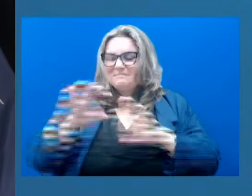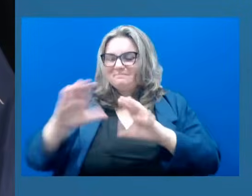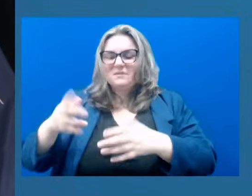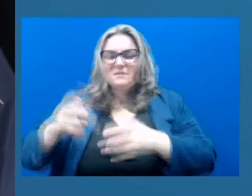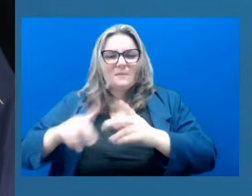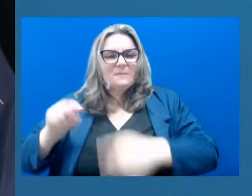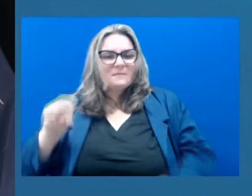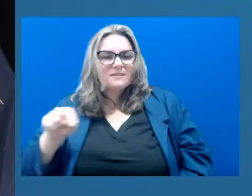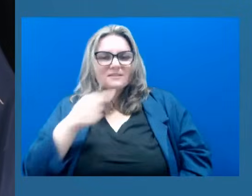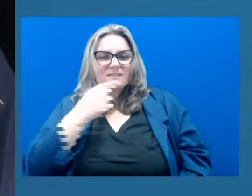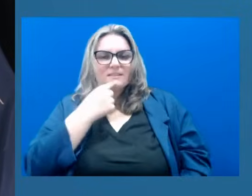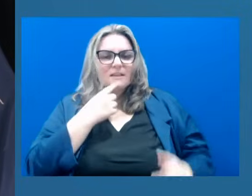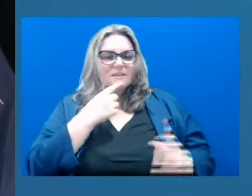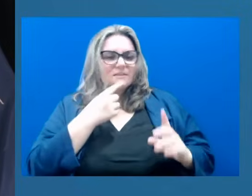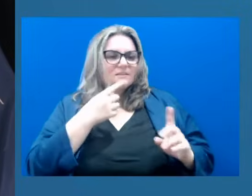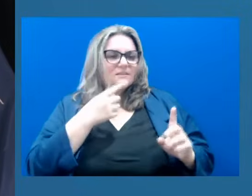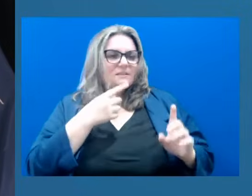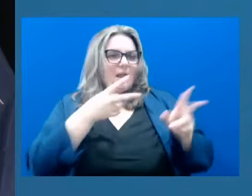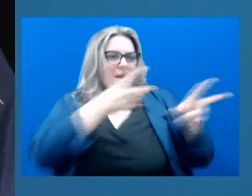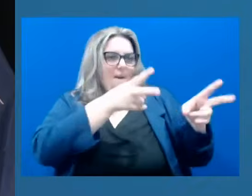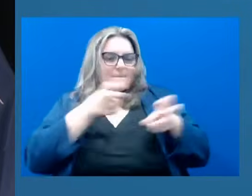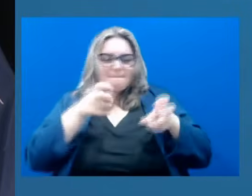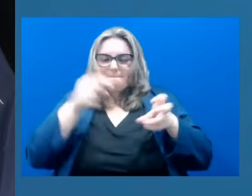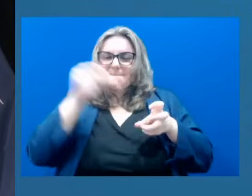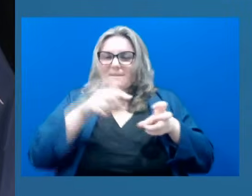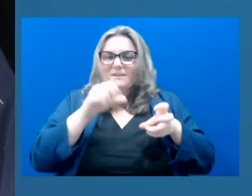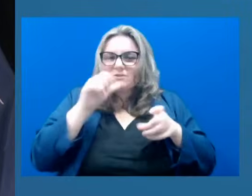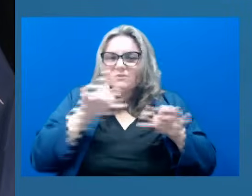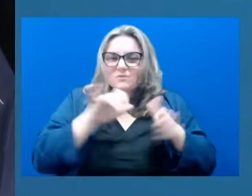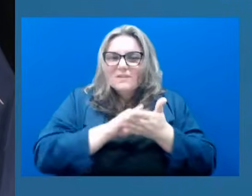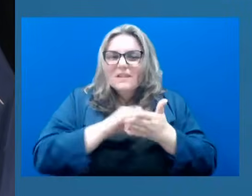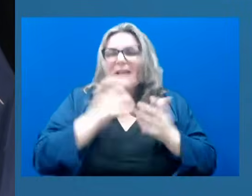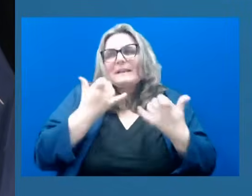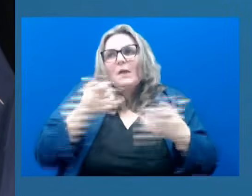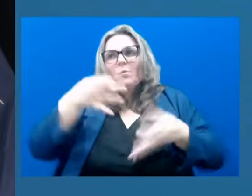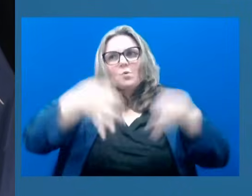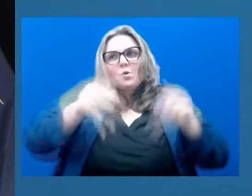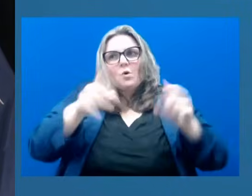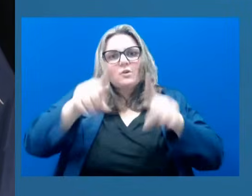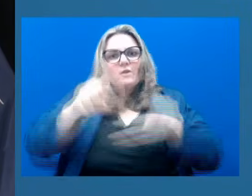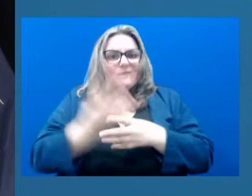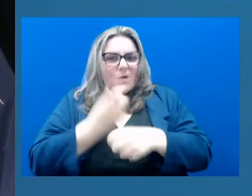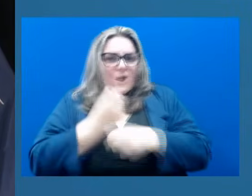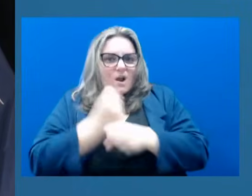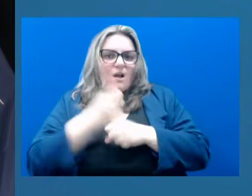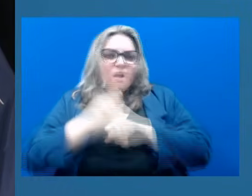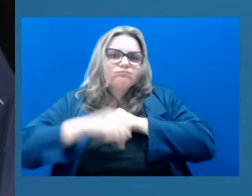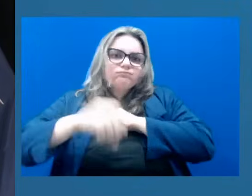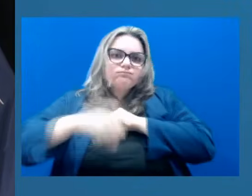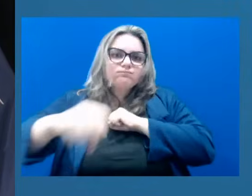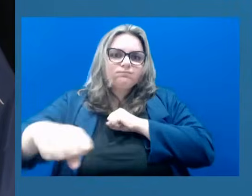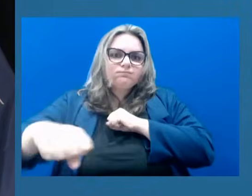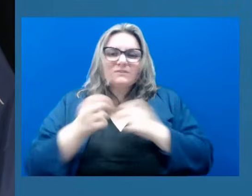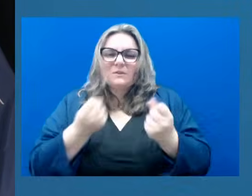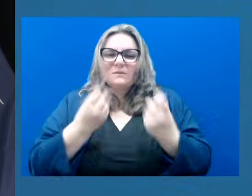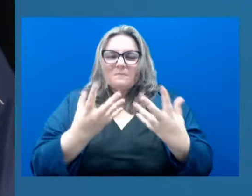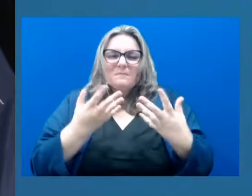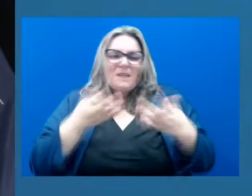and say, well, you didn't quite do this, and then let's go to court for 4 more years. There were so many ways to kill projects. I watched